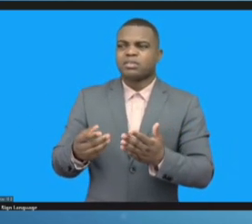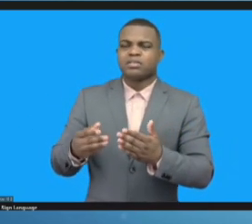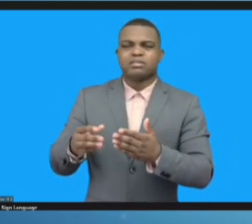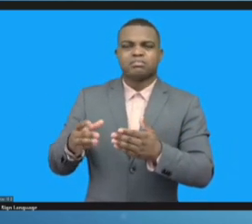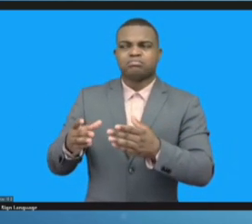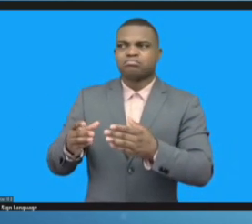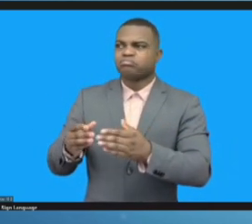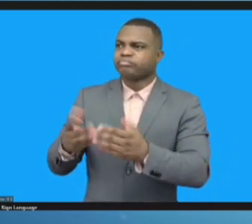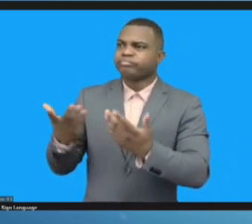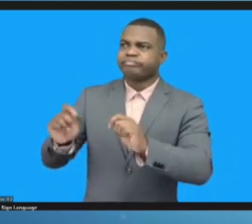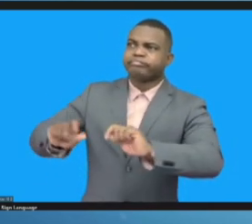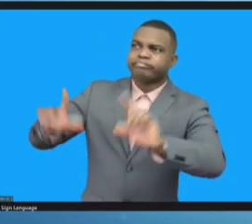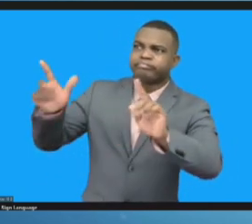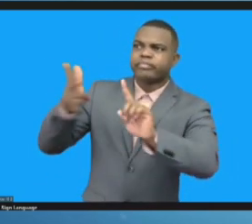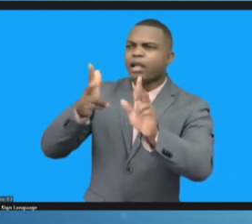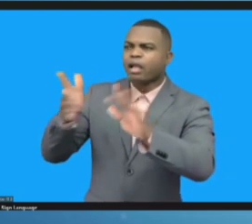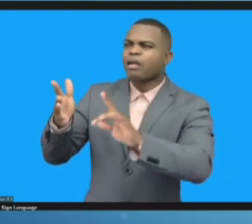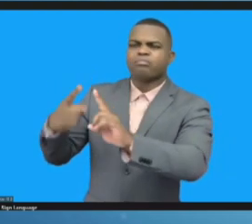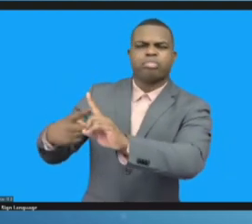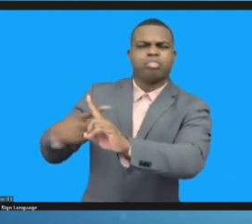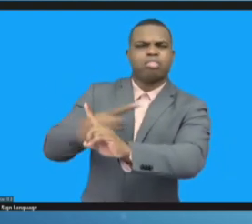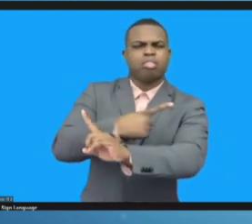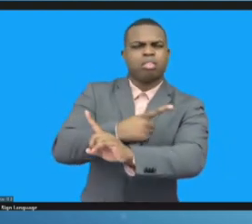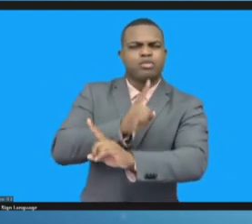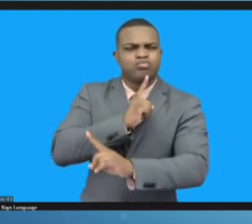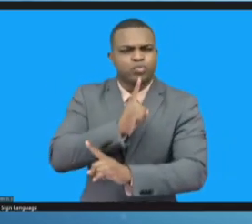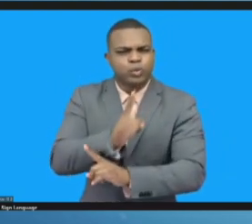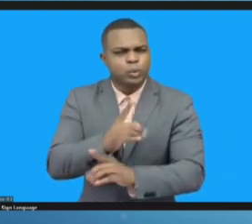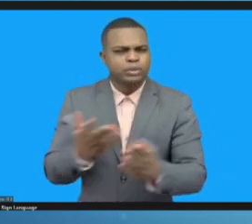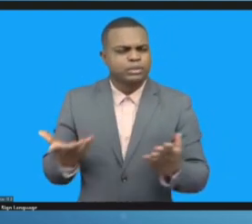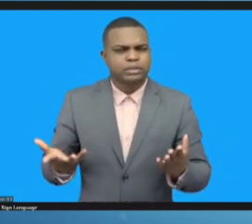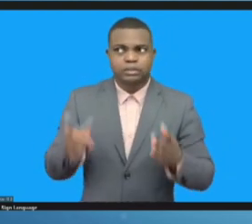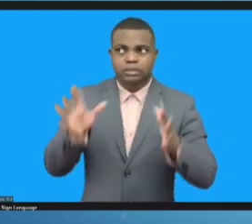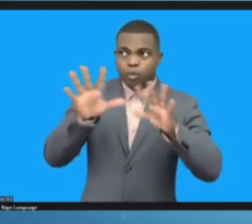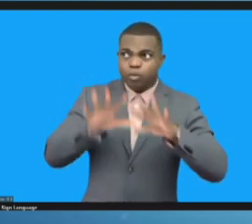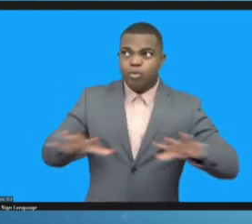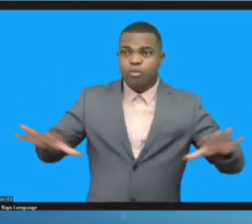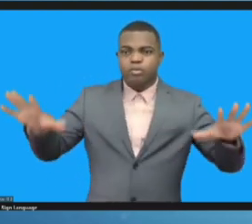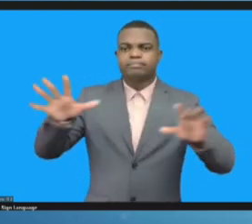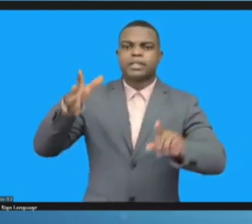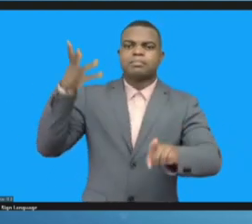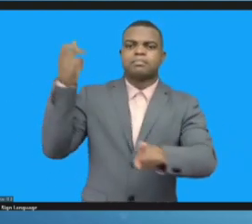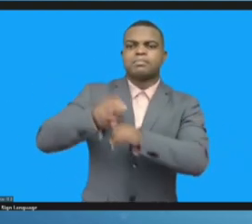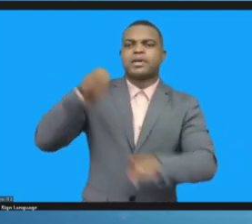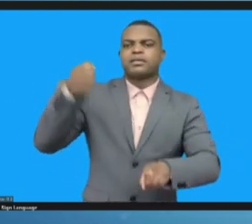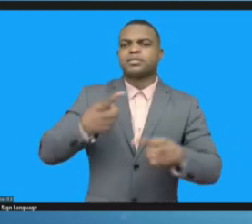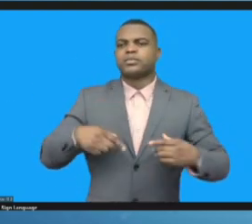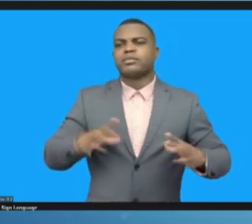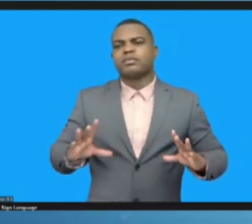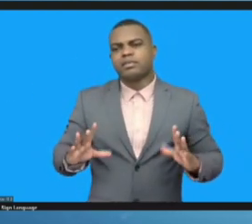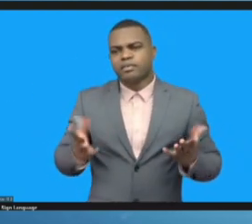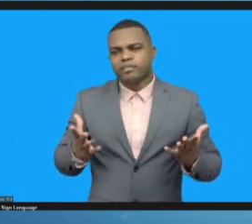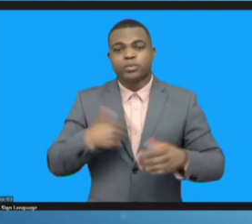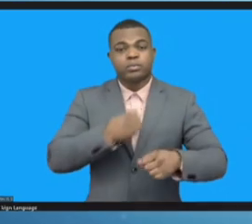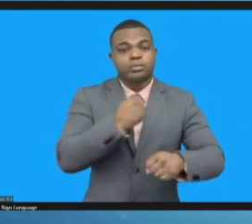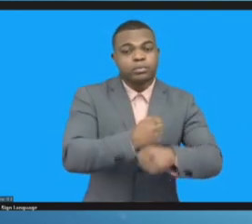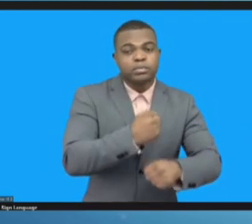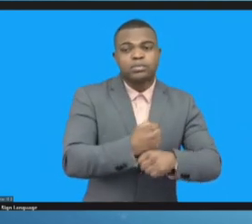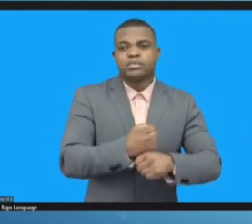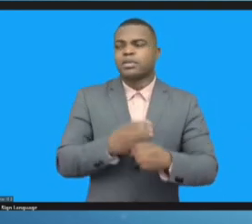ever. Spam, hacking, phishing, denial of service attacks, invasion of the